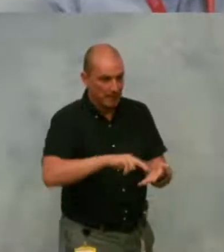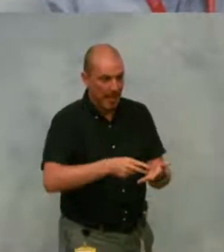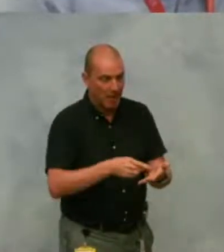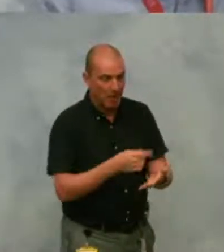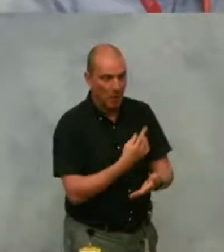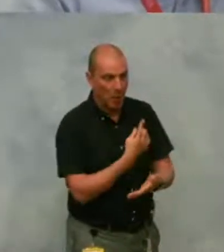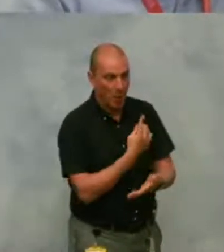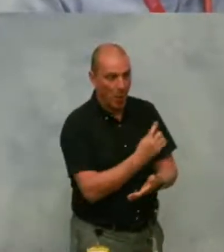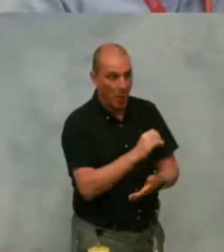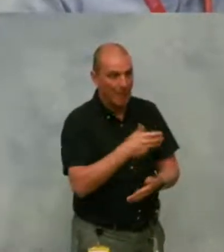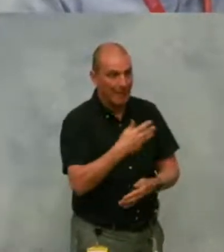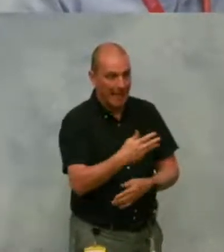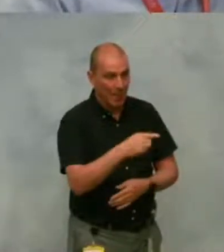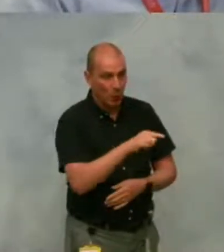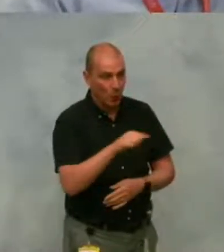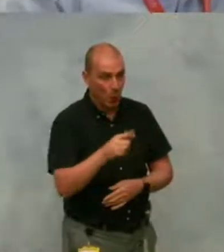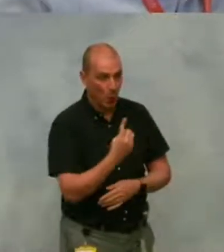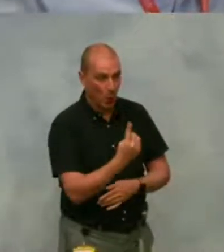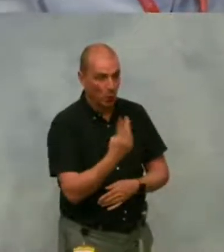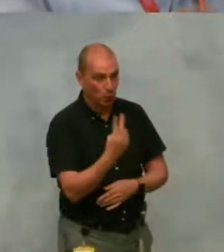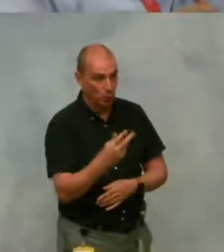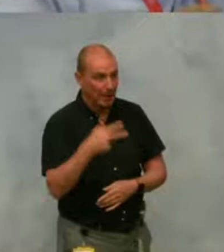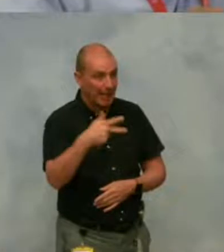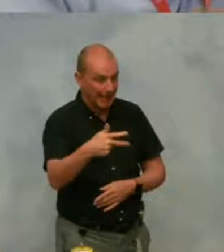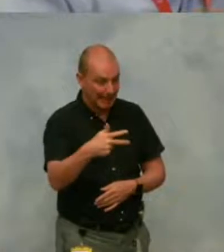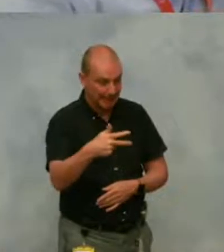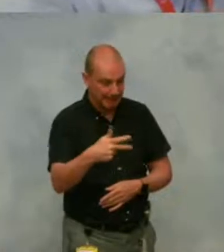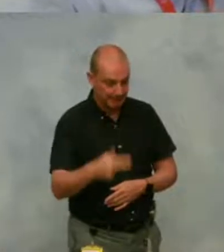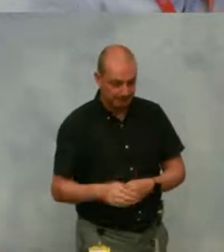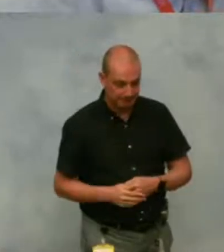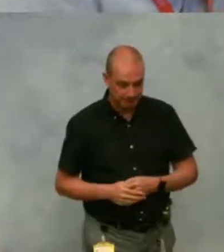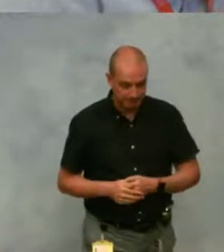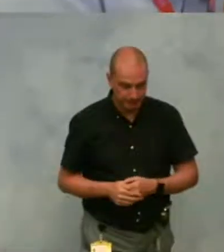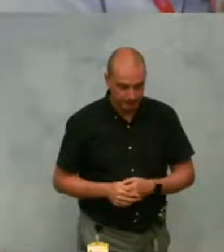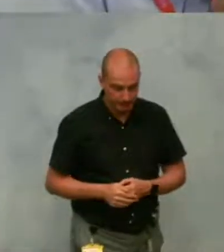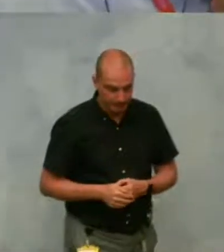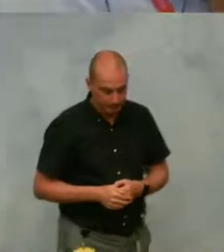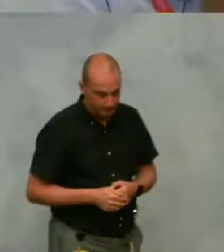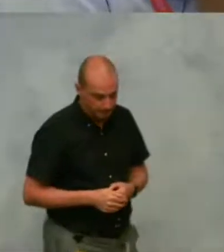109 to 128. Brian, please.